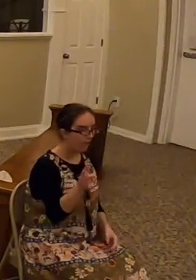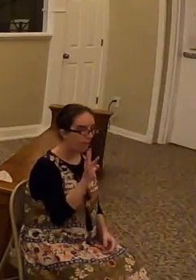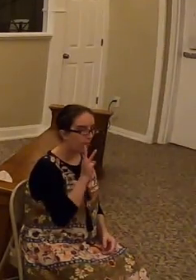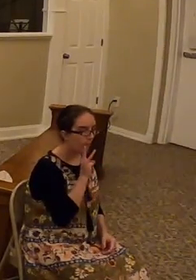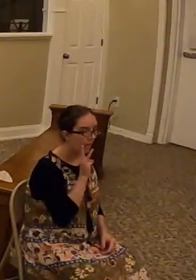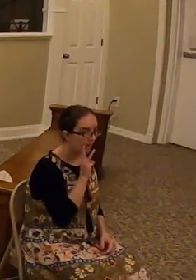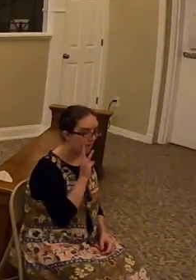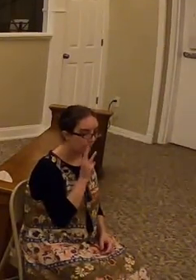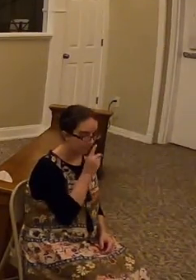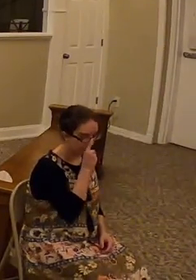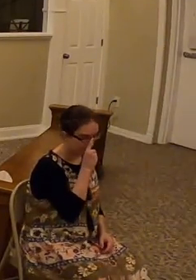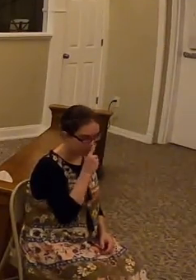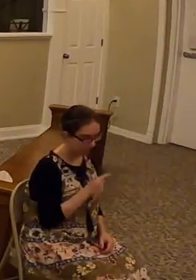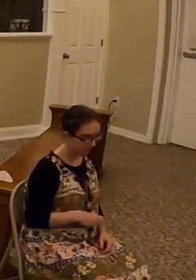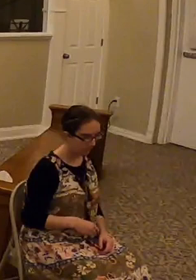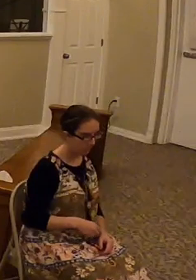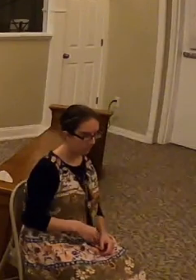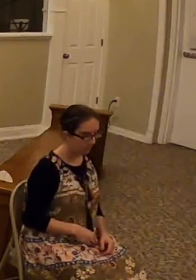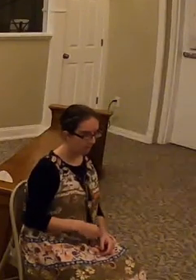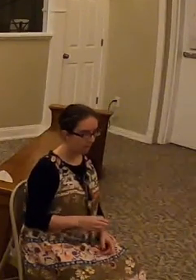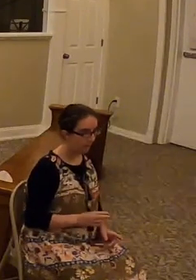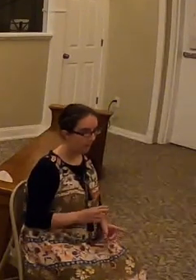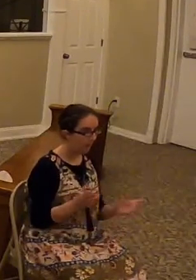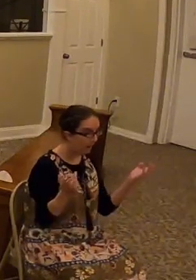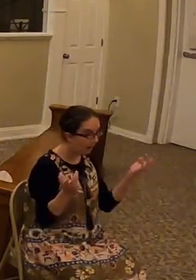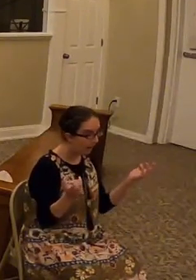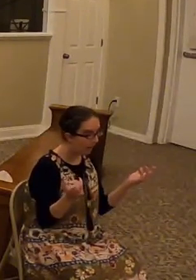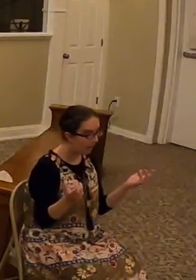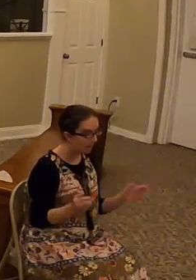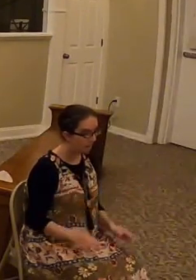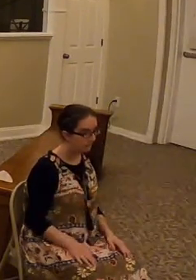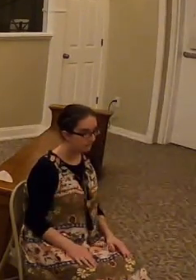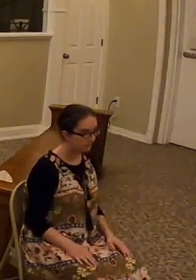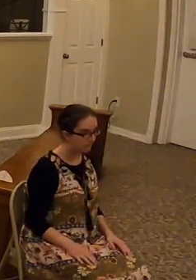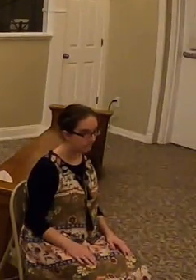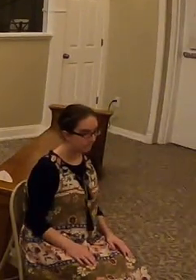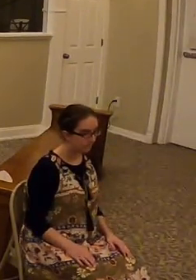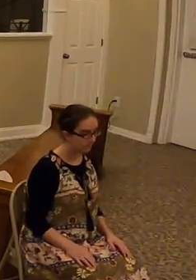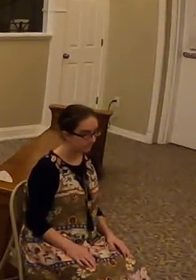the water. And guess what?